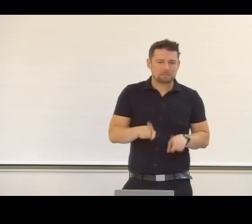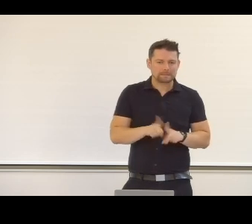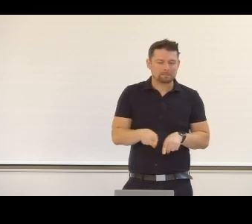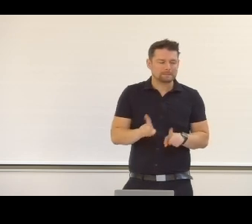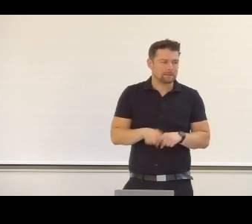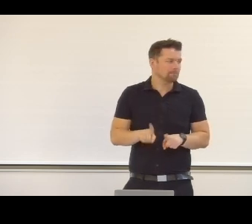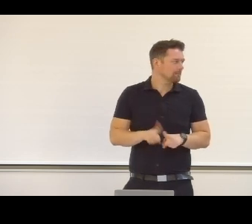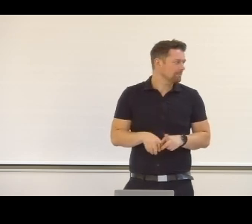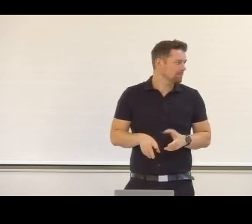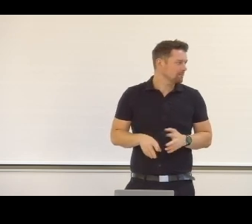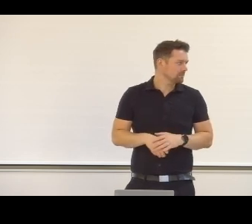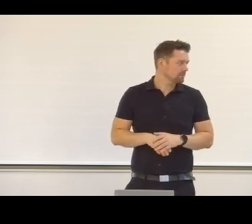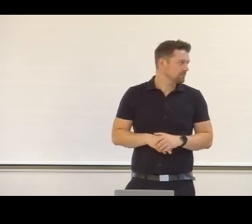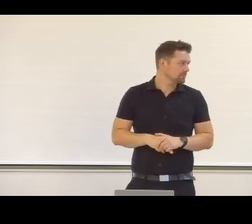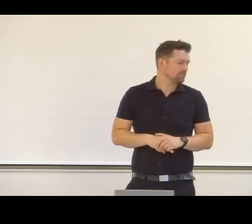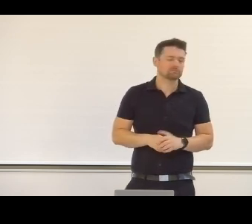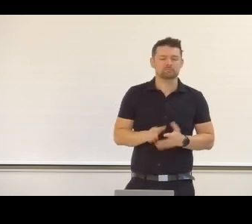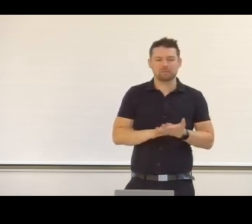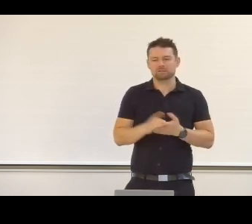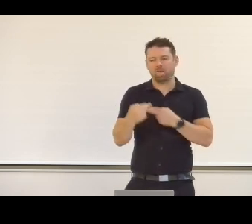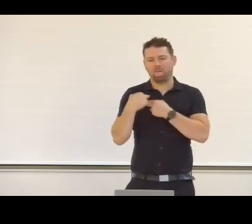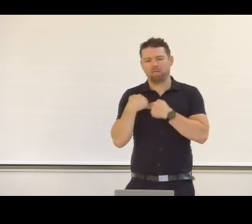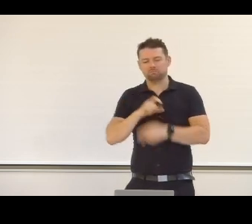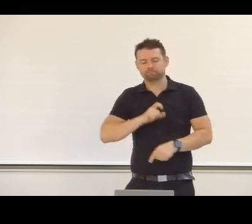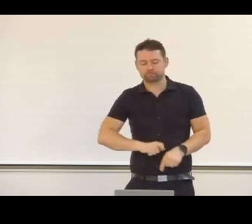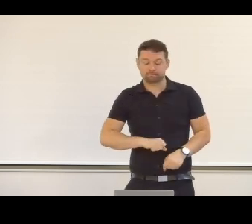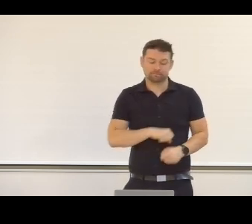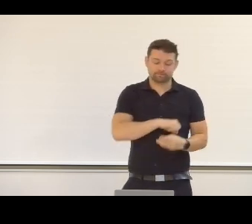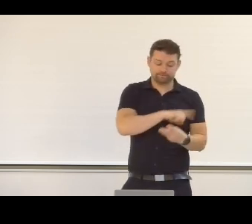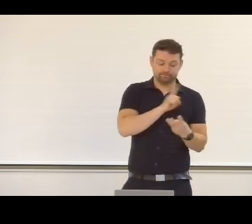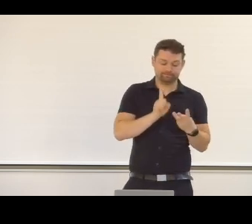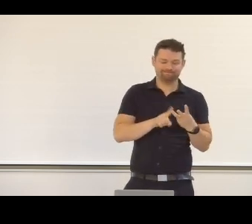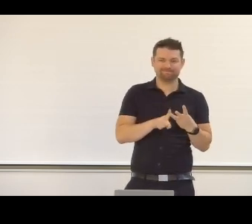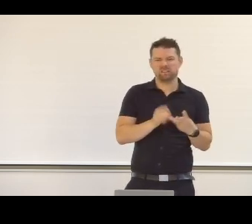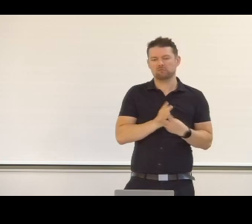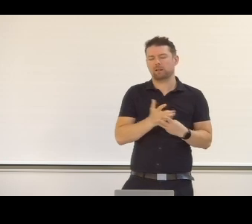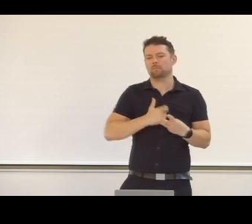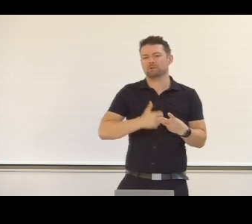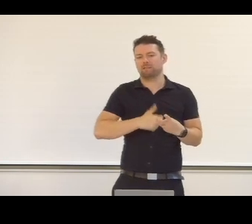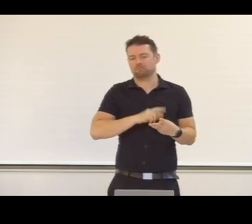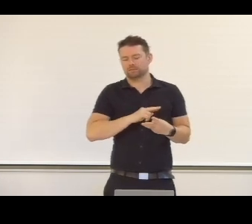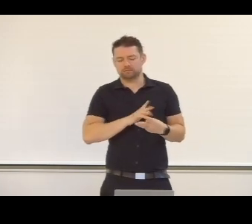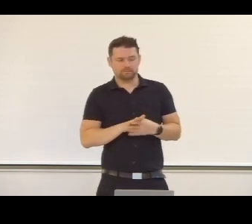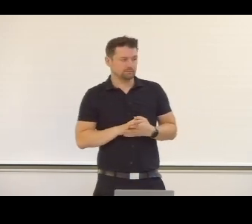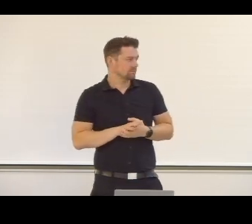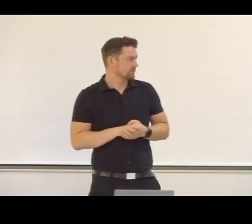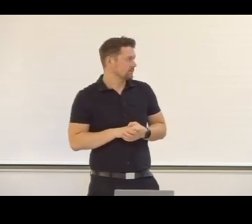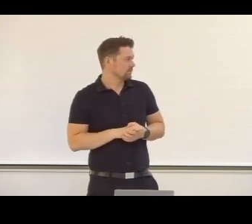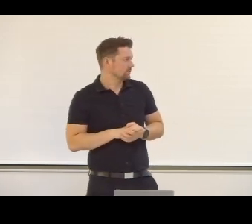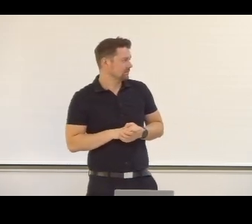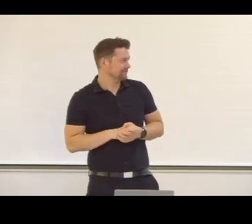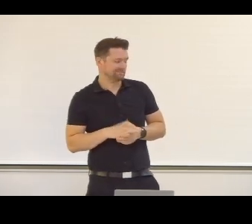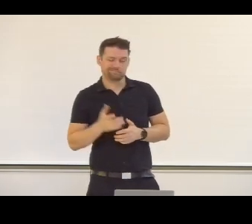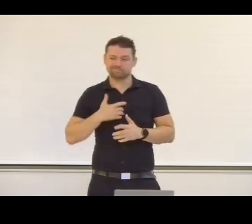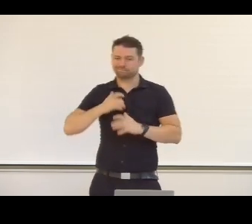add some more weight on the shoulders. The third reason is a bit more personal. It was about communicating